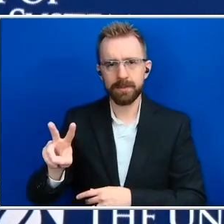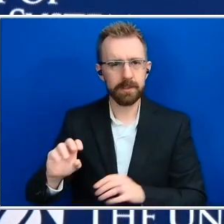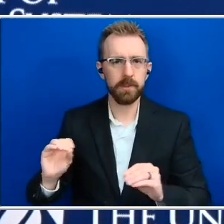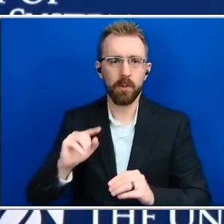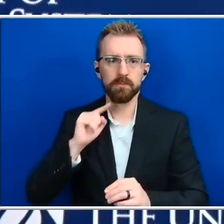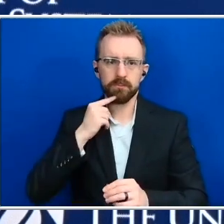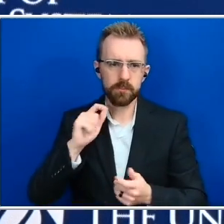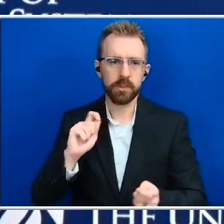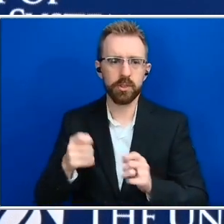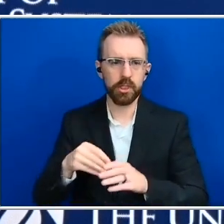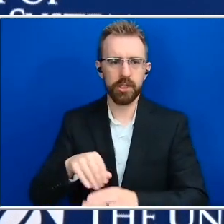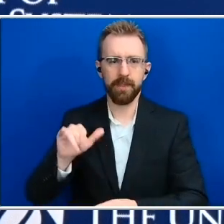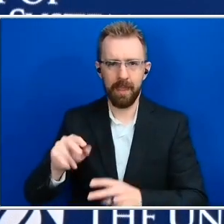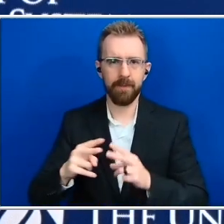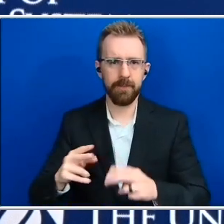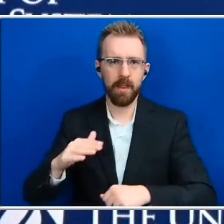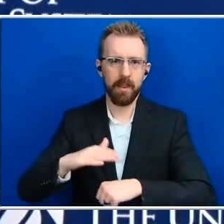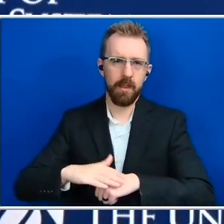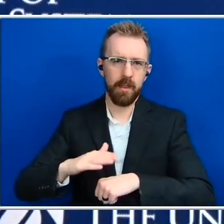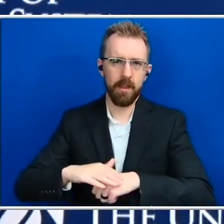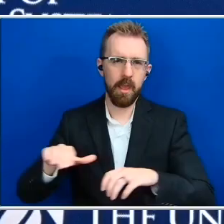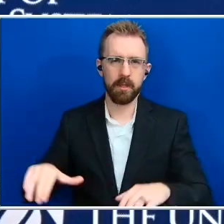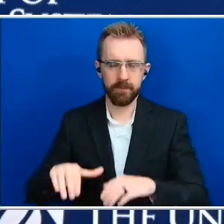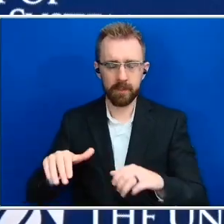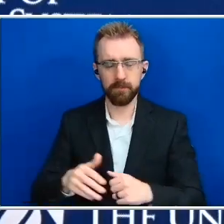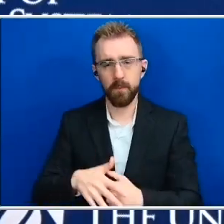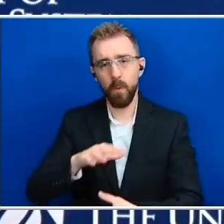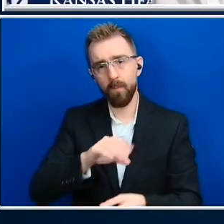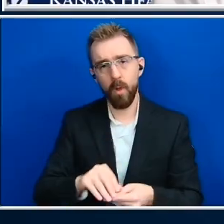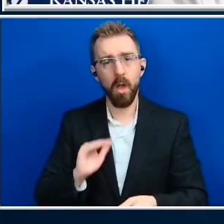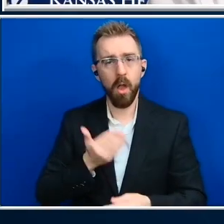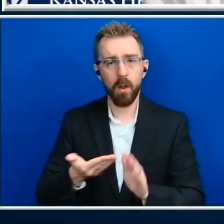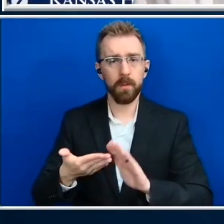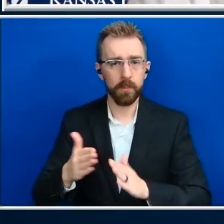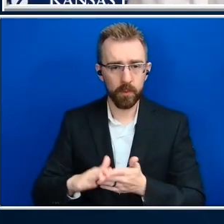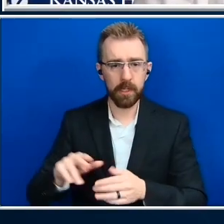little activity overall in our community and nationally.